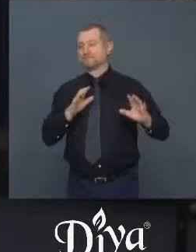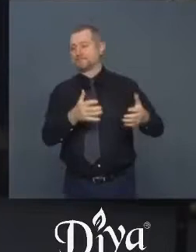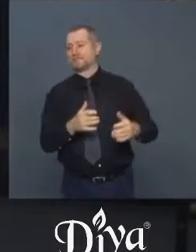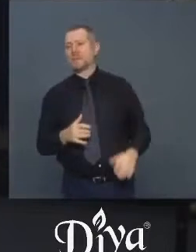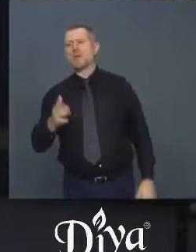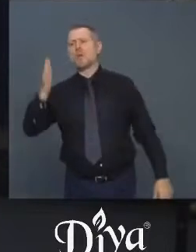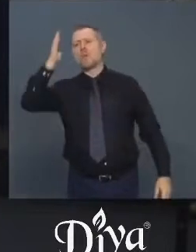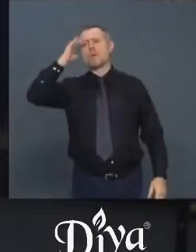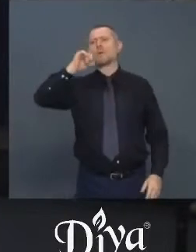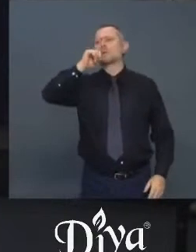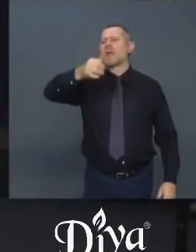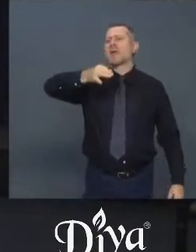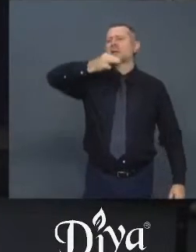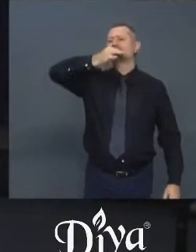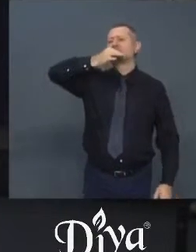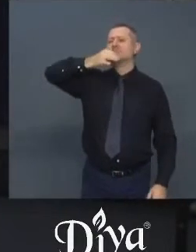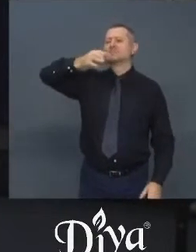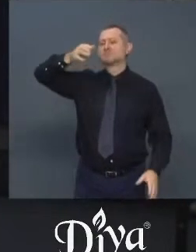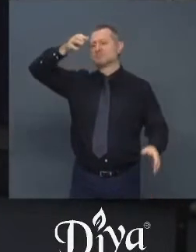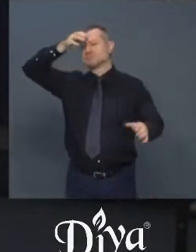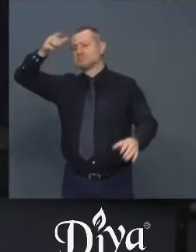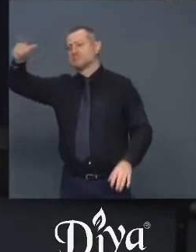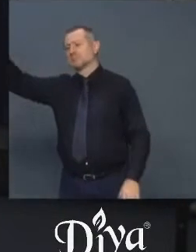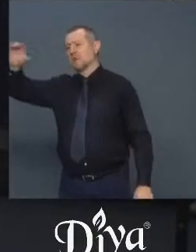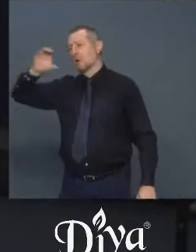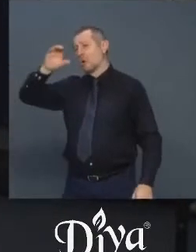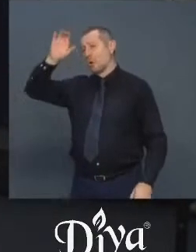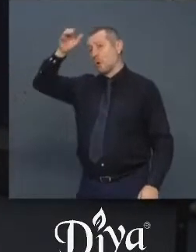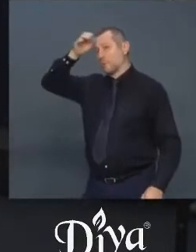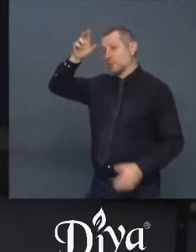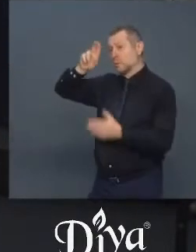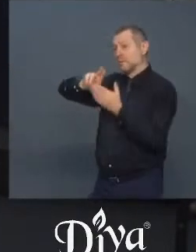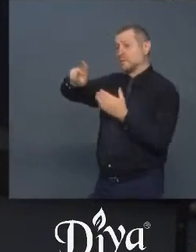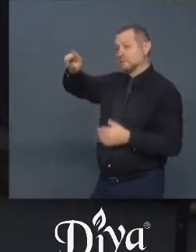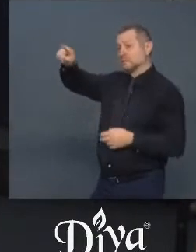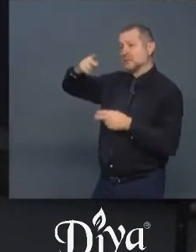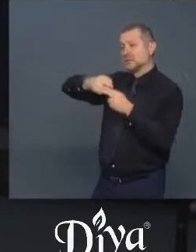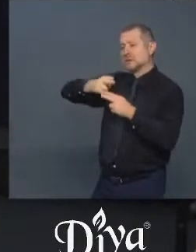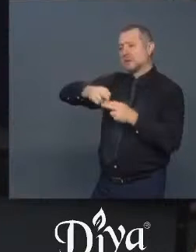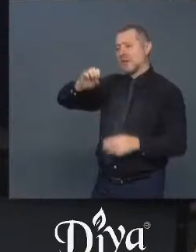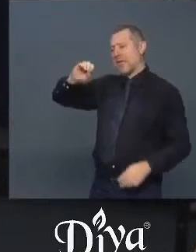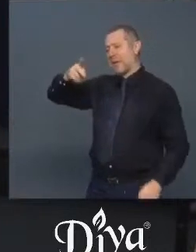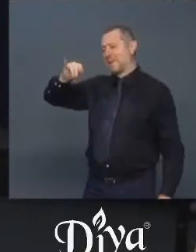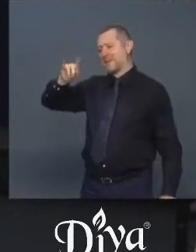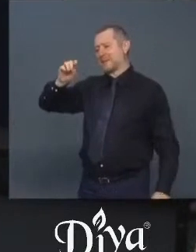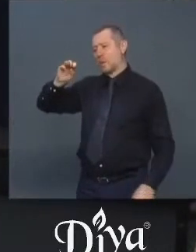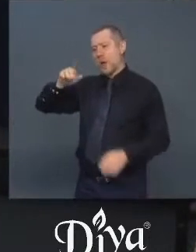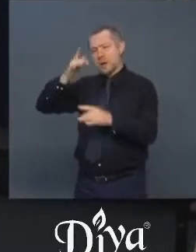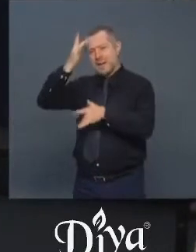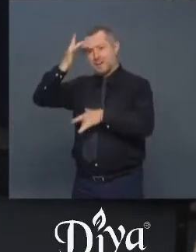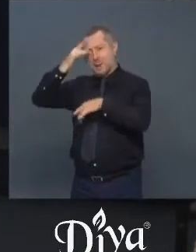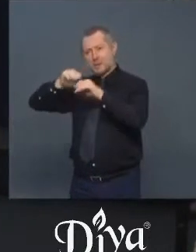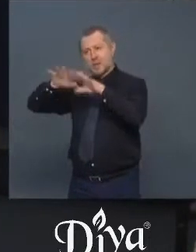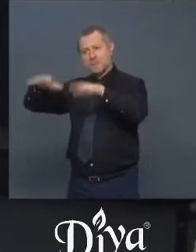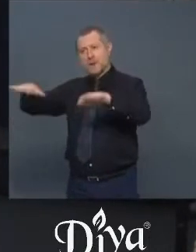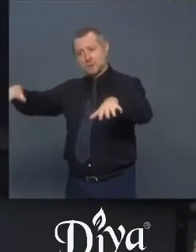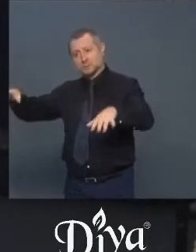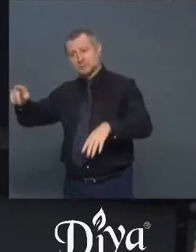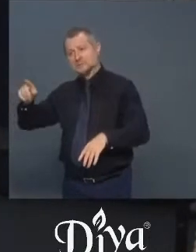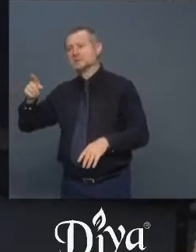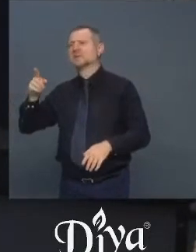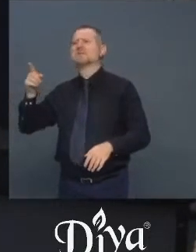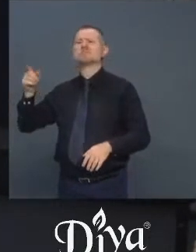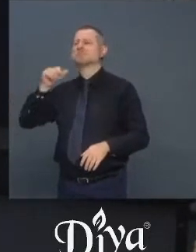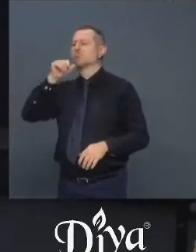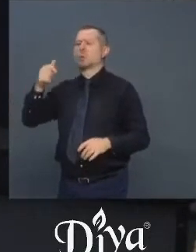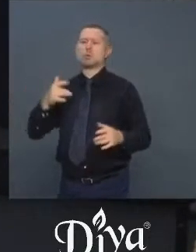matters? You know, this Columbia epidemiologist, she noted that it's not so much about who's on the committee, it's on who's not. I don't